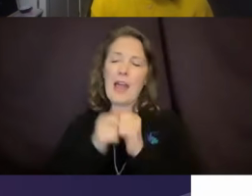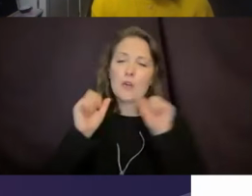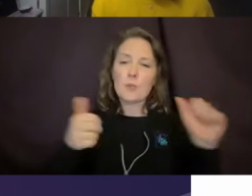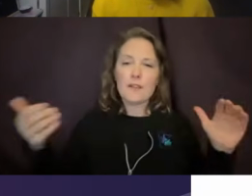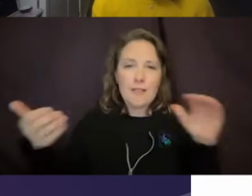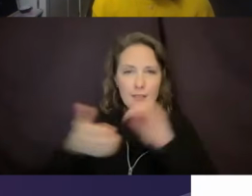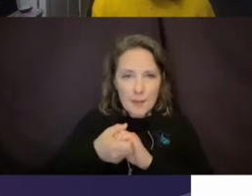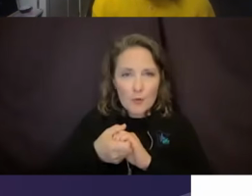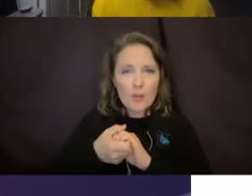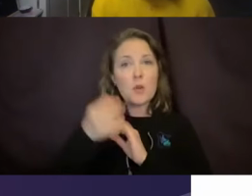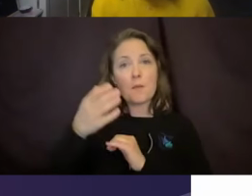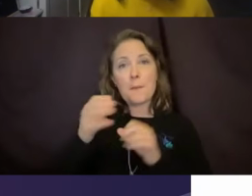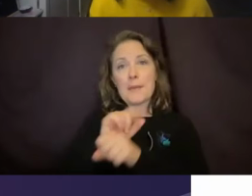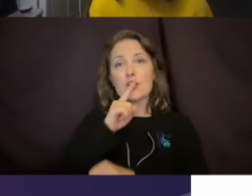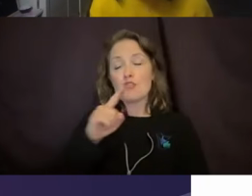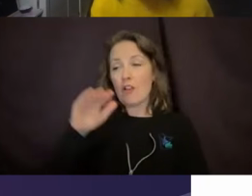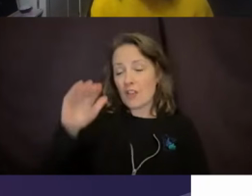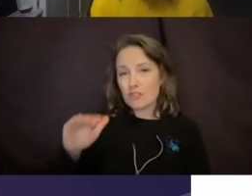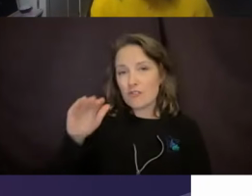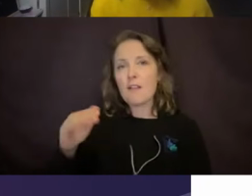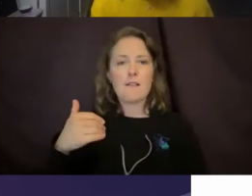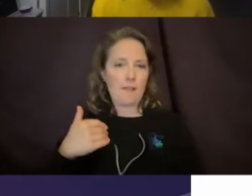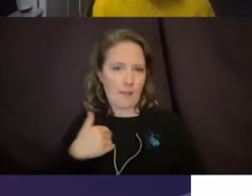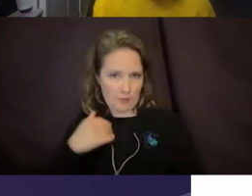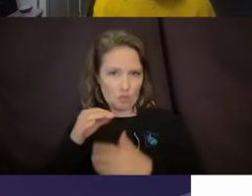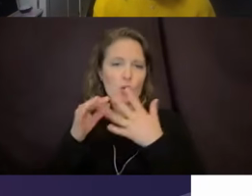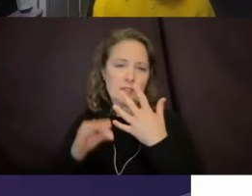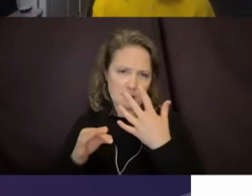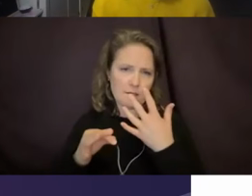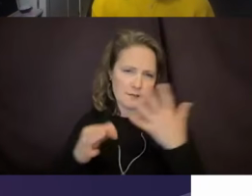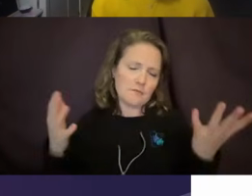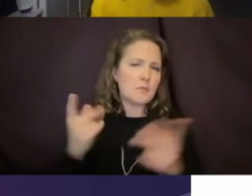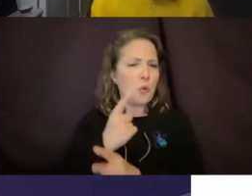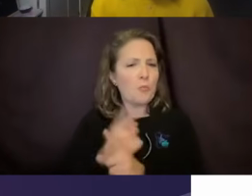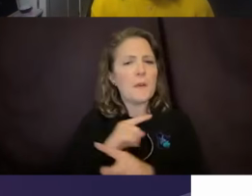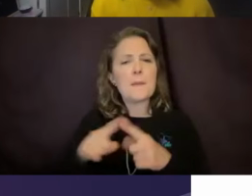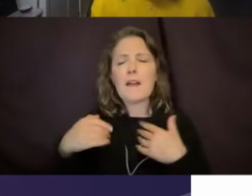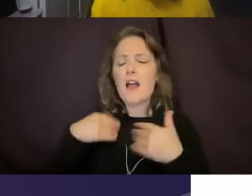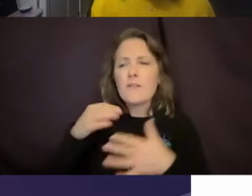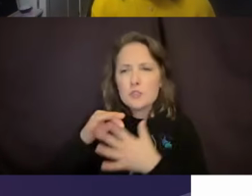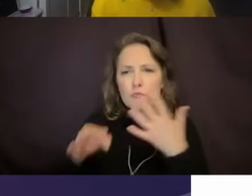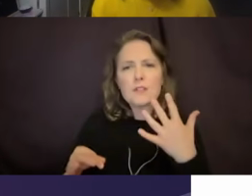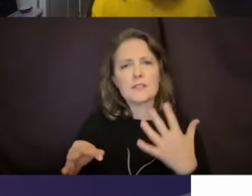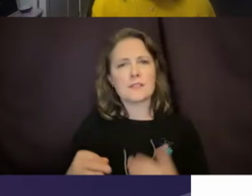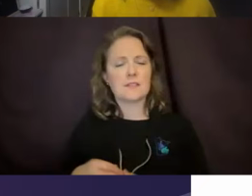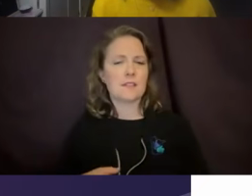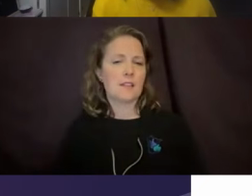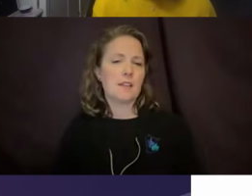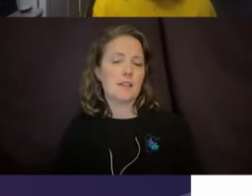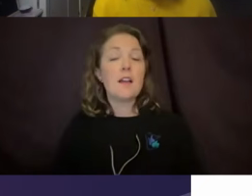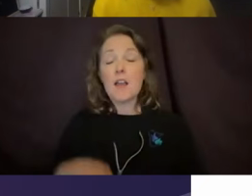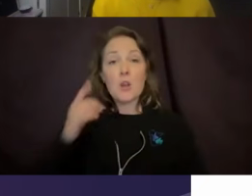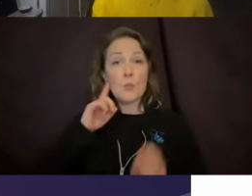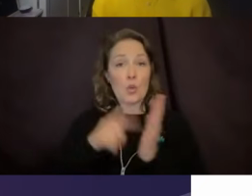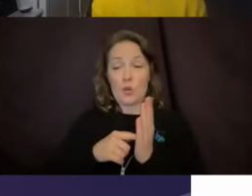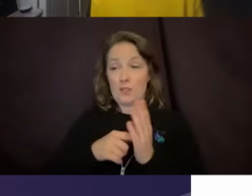provide the child with choices and autonomy, of course, within reason, but being able to say, and anything, and we noticed even with the